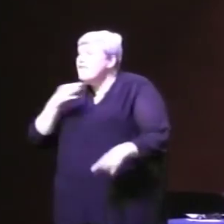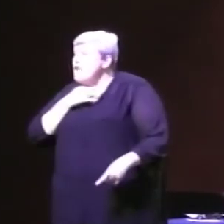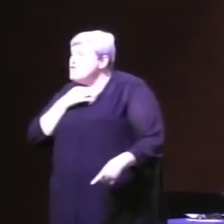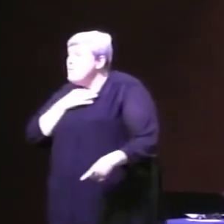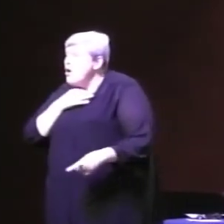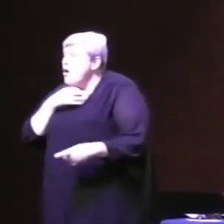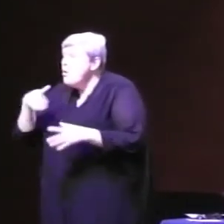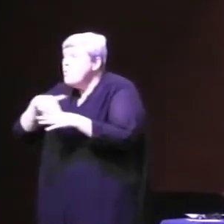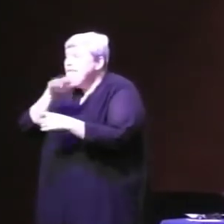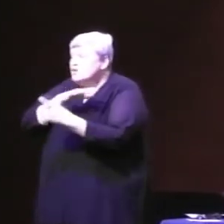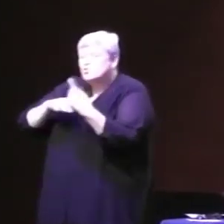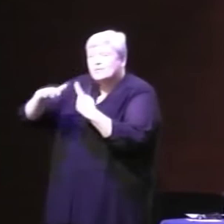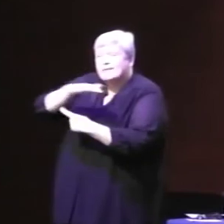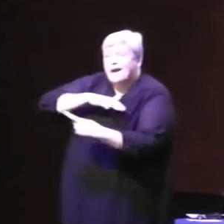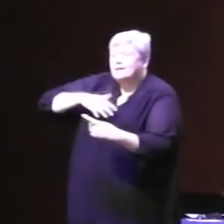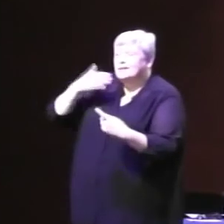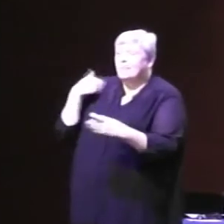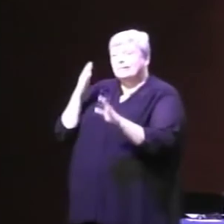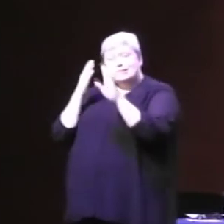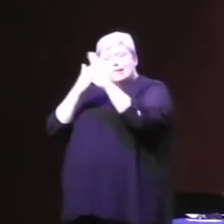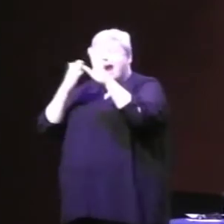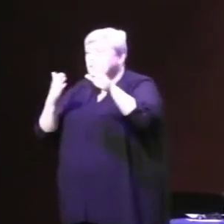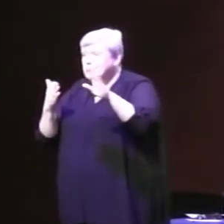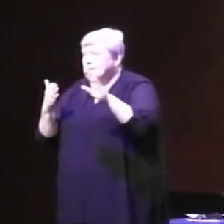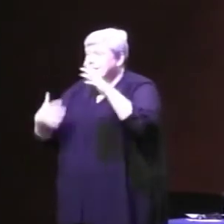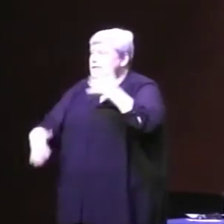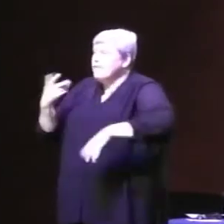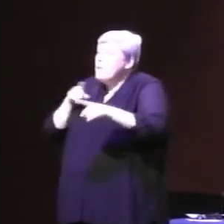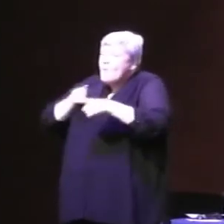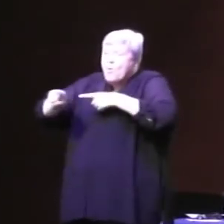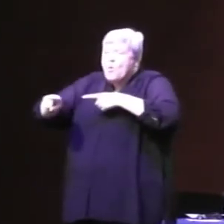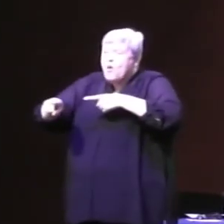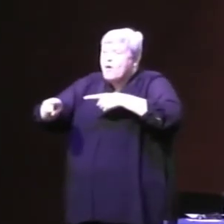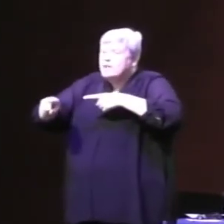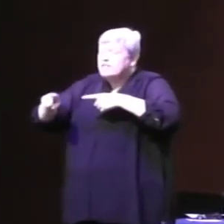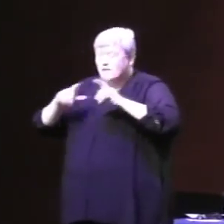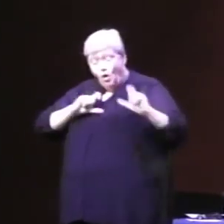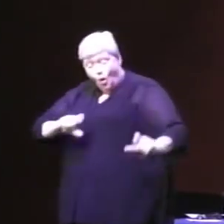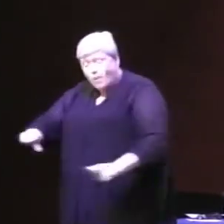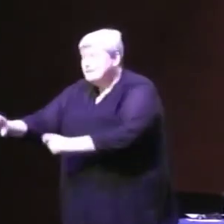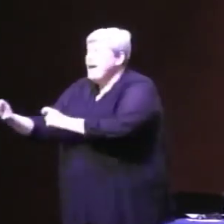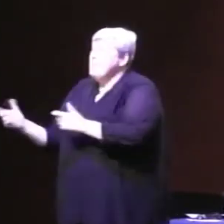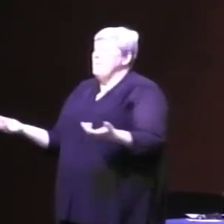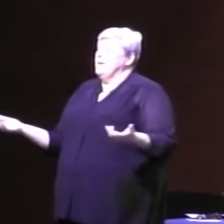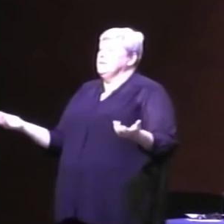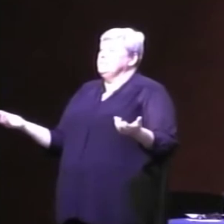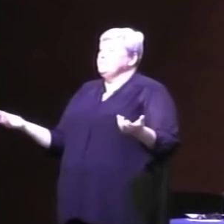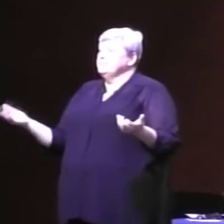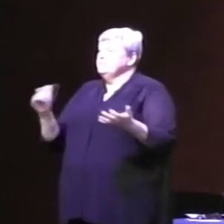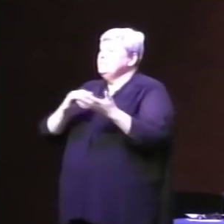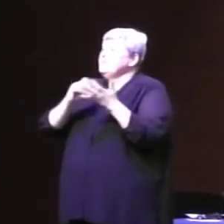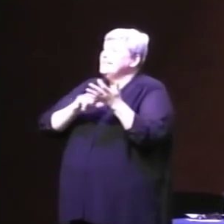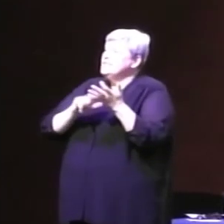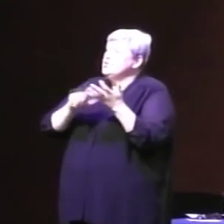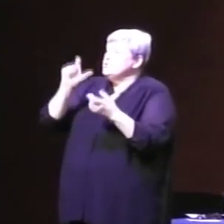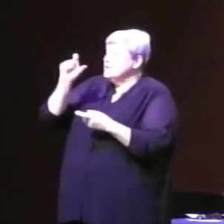our society who are targeted and who suffer the most all the time? The STUC